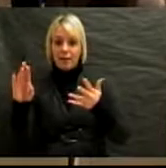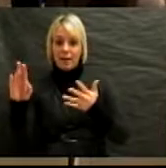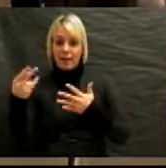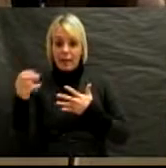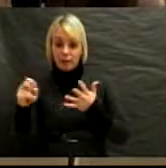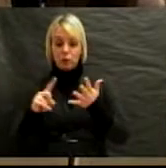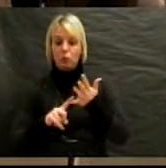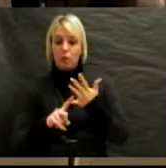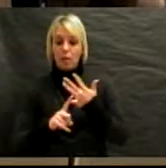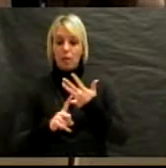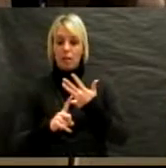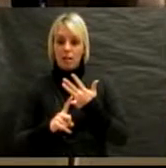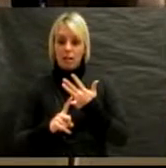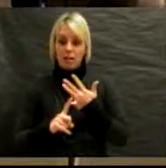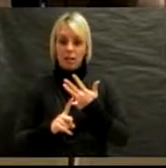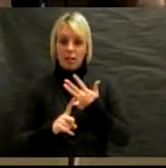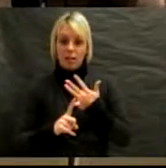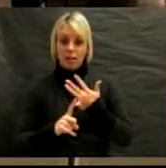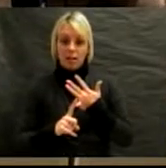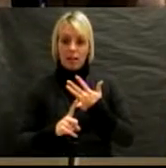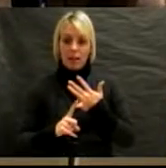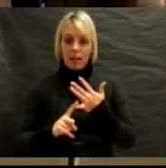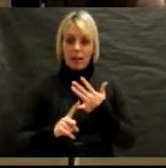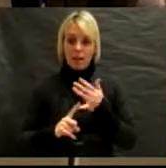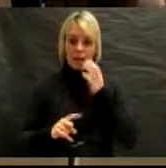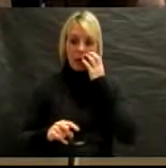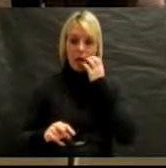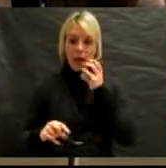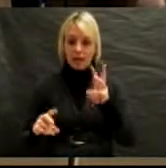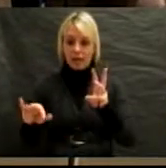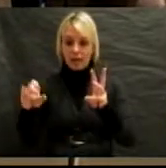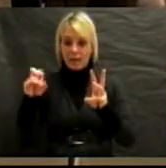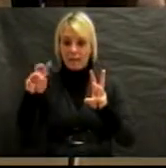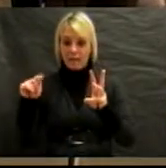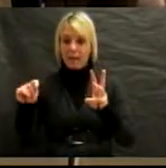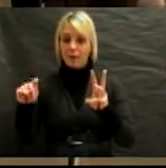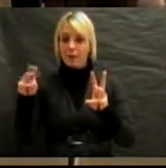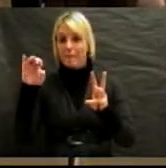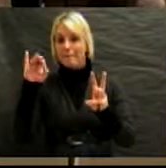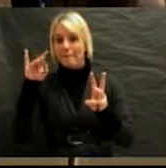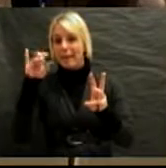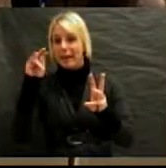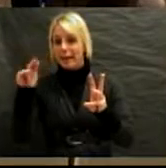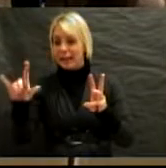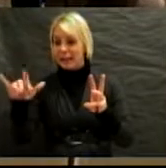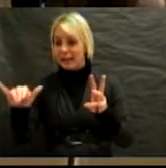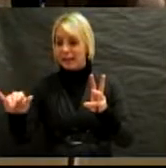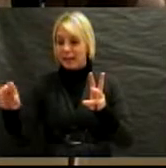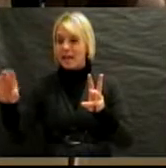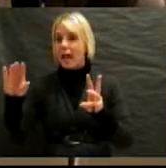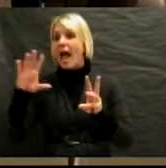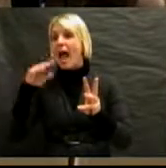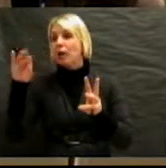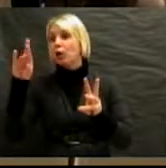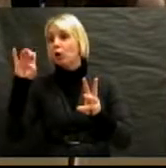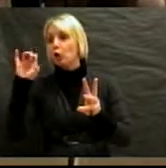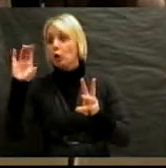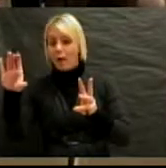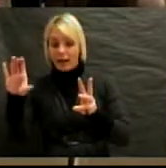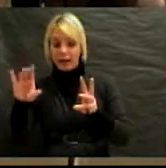Center and McCreck Cannon River Education Center. I think we'll just start the discussion by